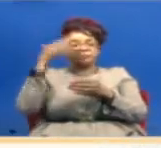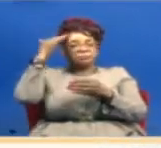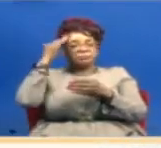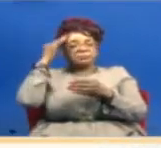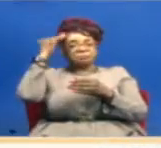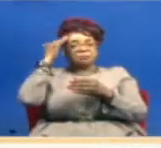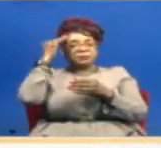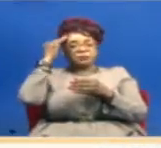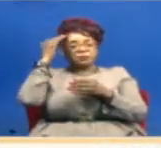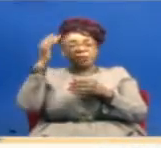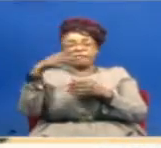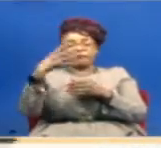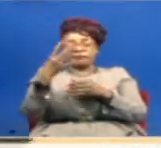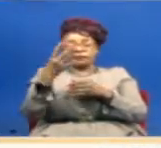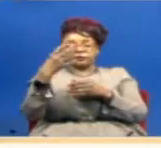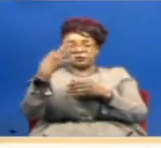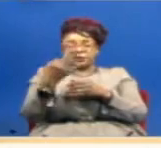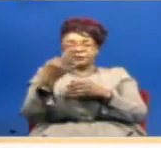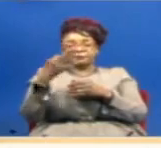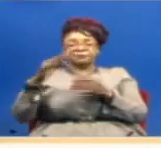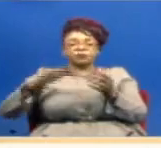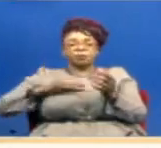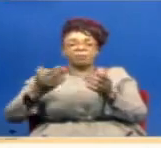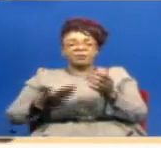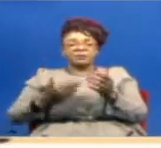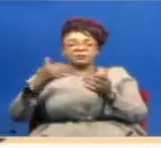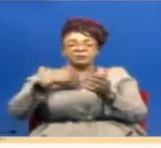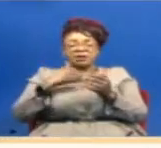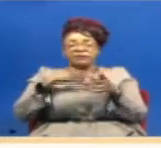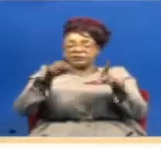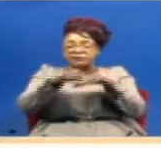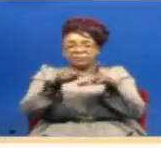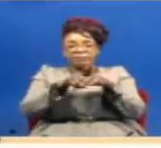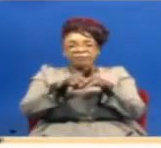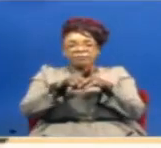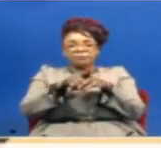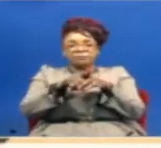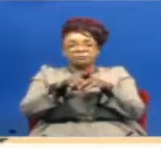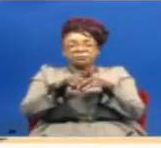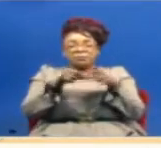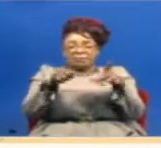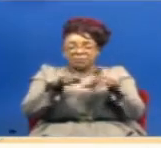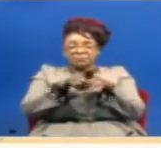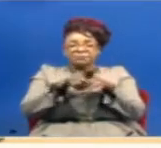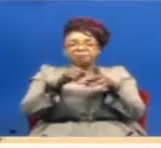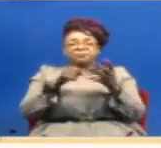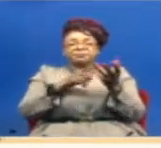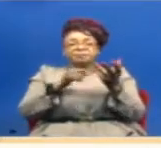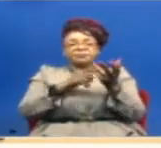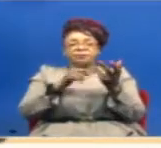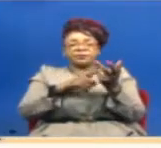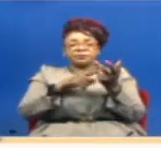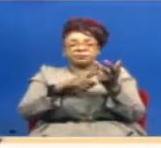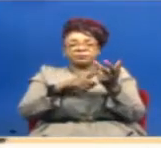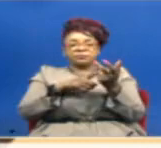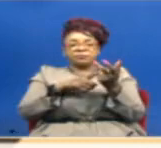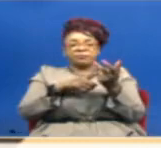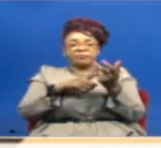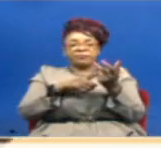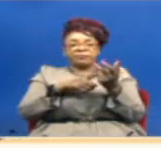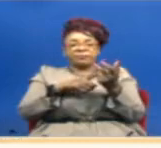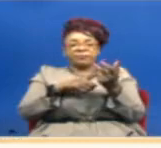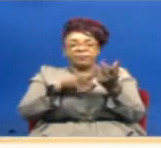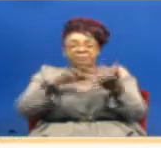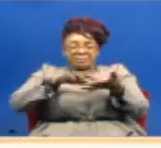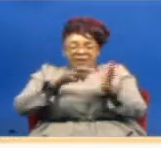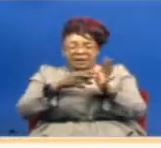only 43% of women suffer from the same. The same statistics shows that men are more likely to go